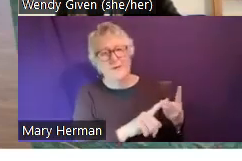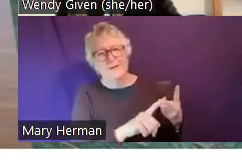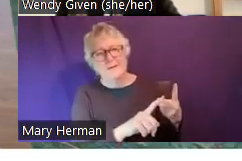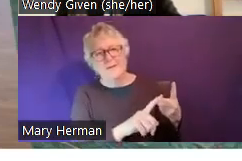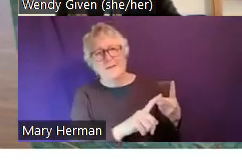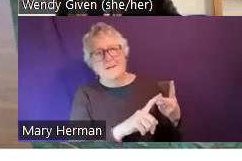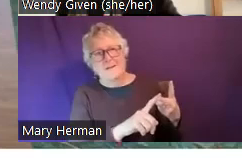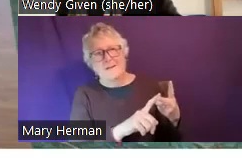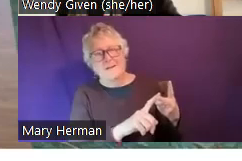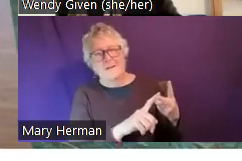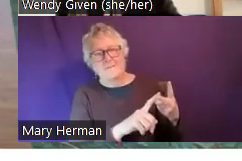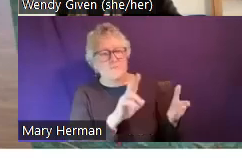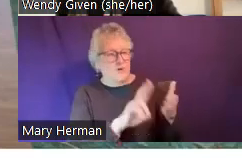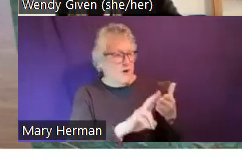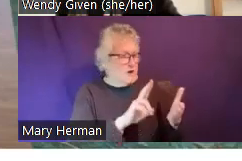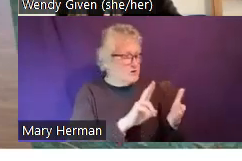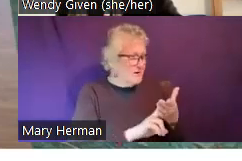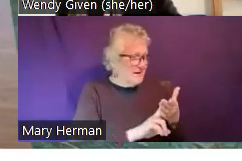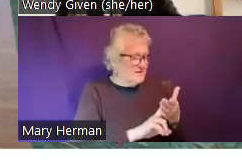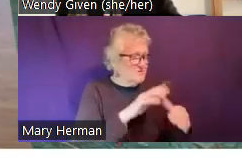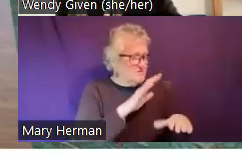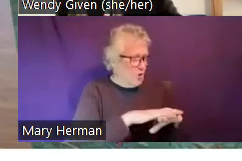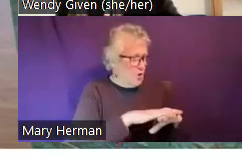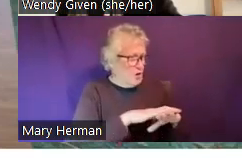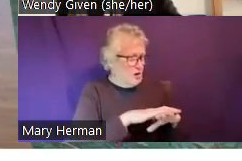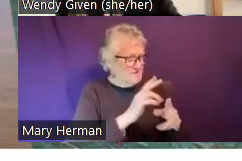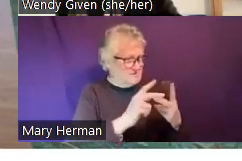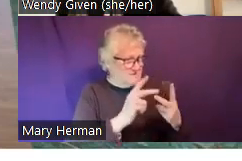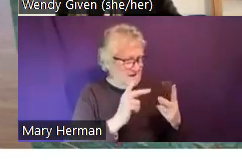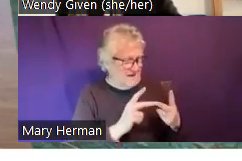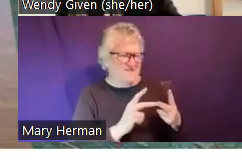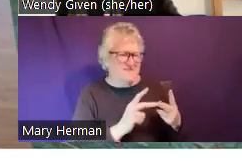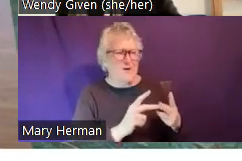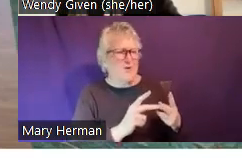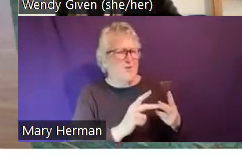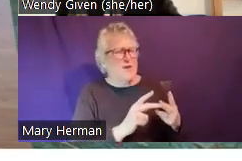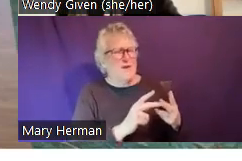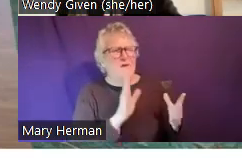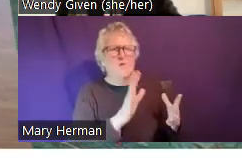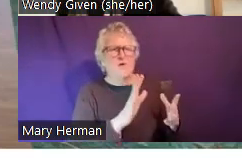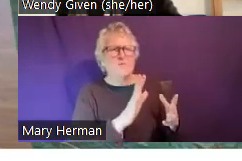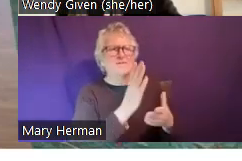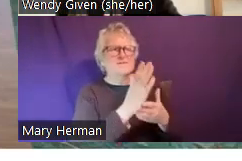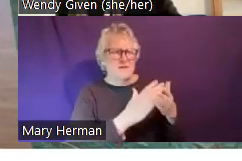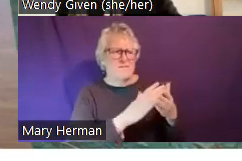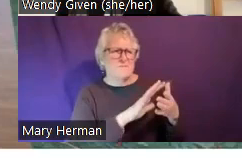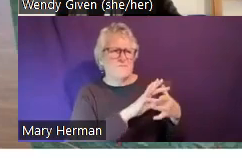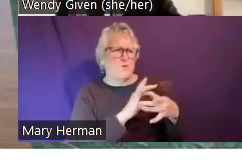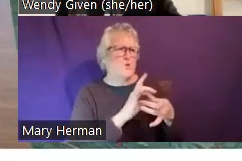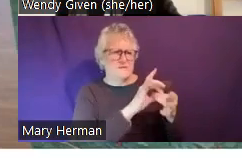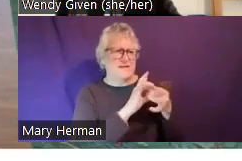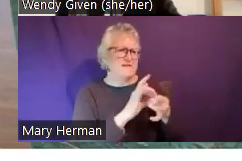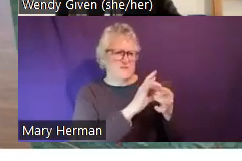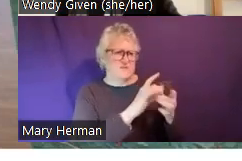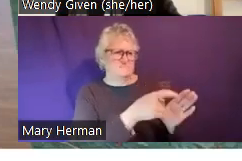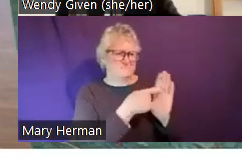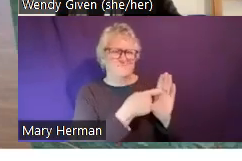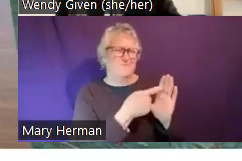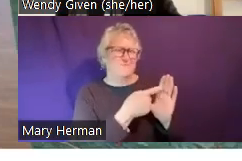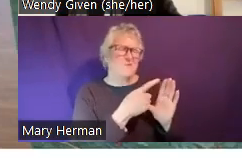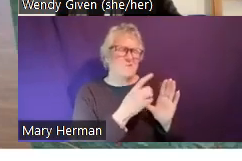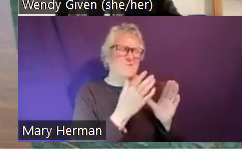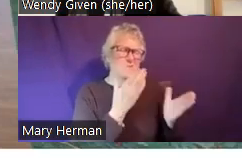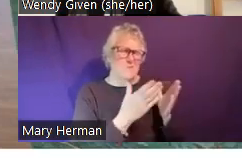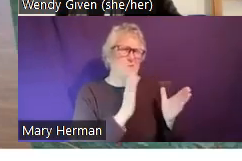contractors that are on site. So all of those things will, they'll need coordination and meshing. So it'll probably end up being a small team